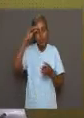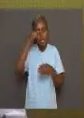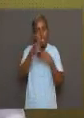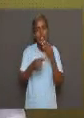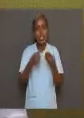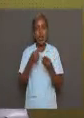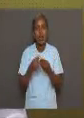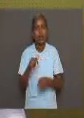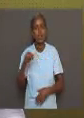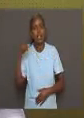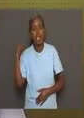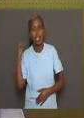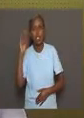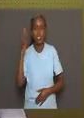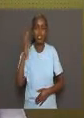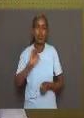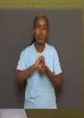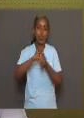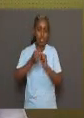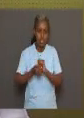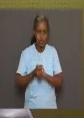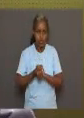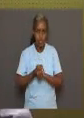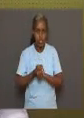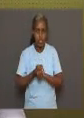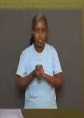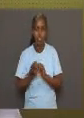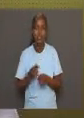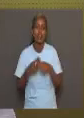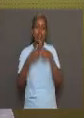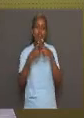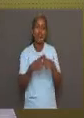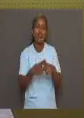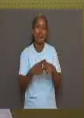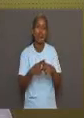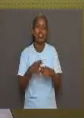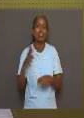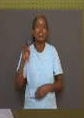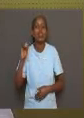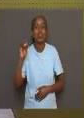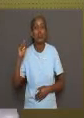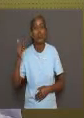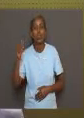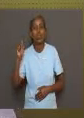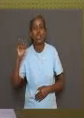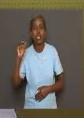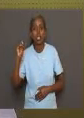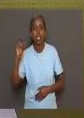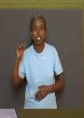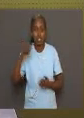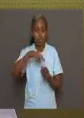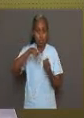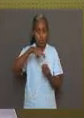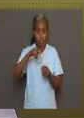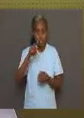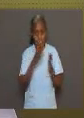about another type of transformation called rotation. Are you ready,